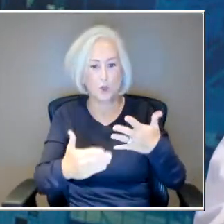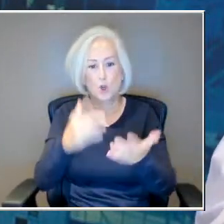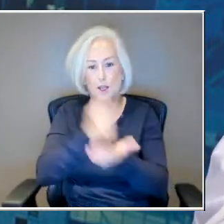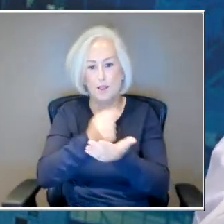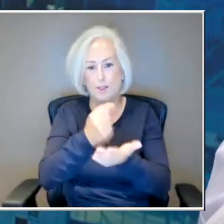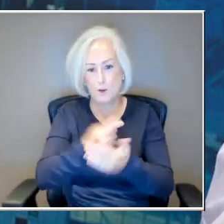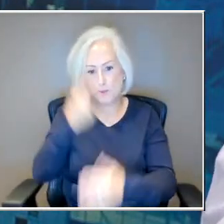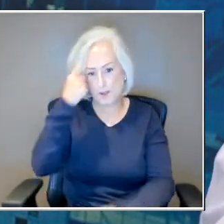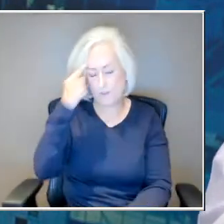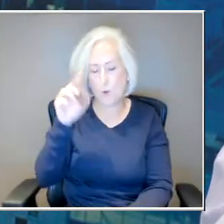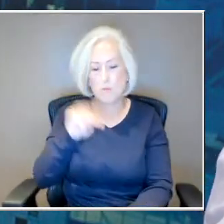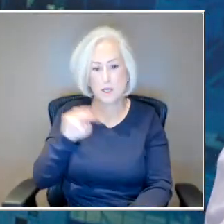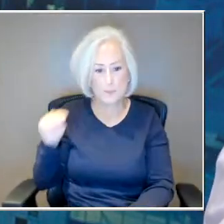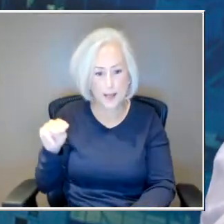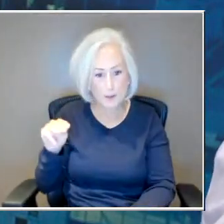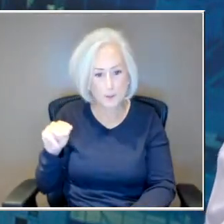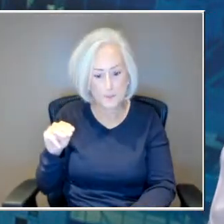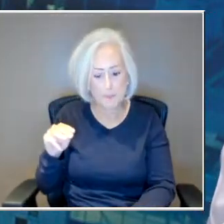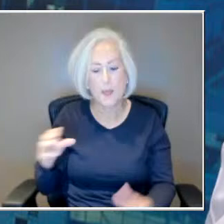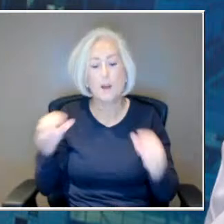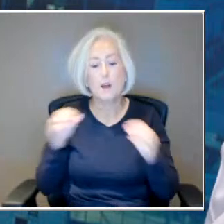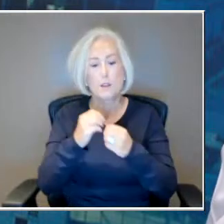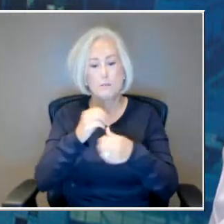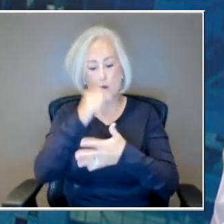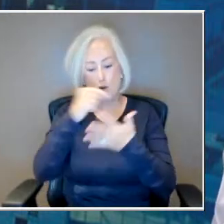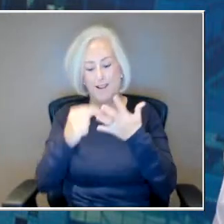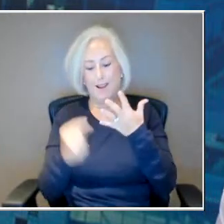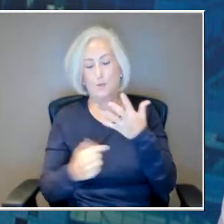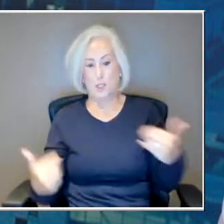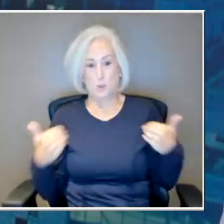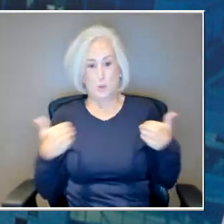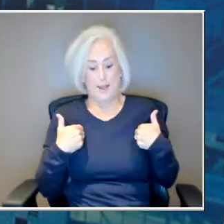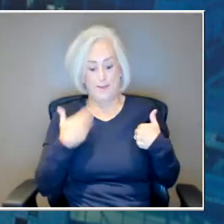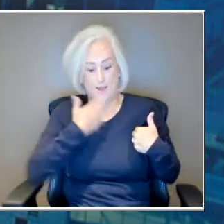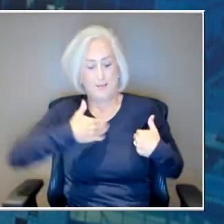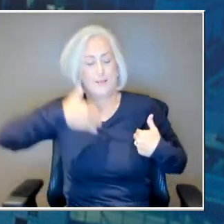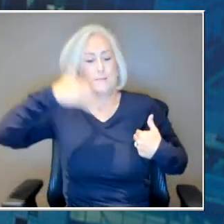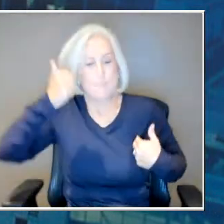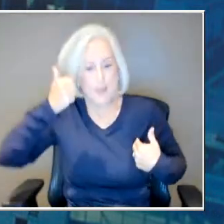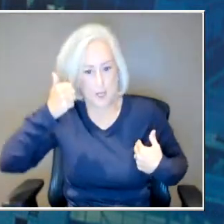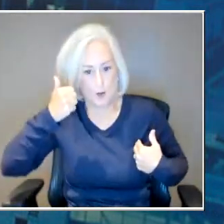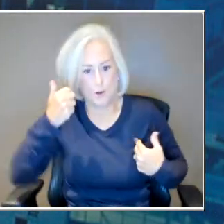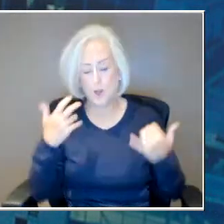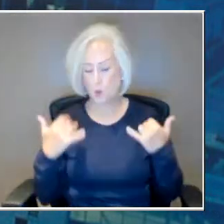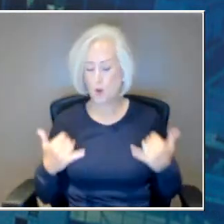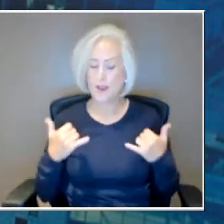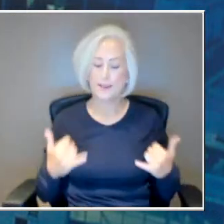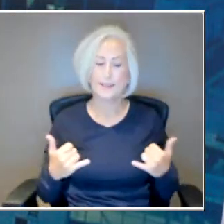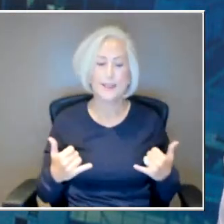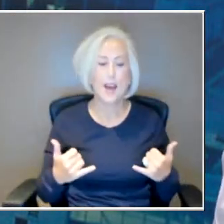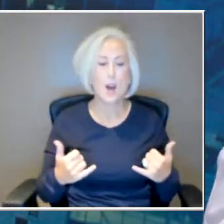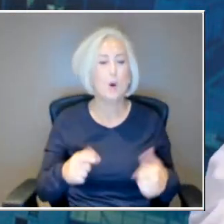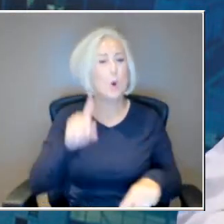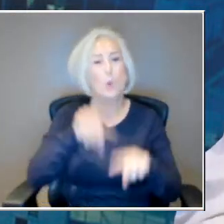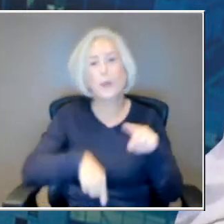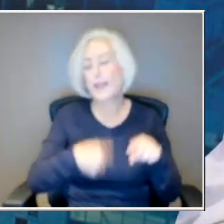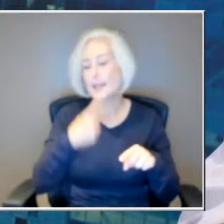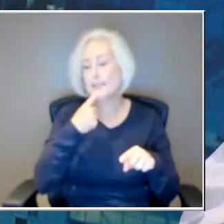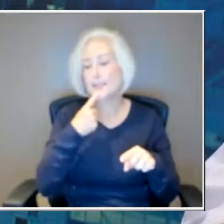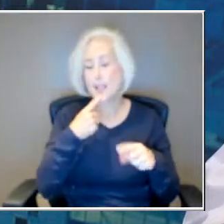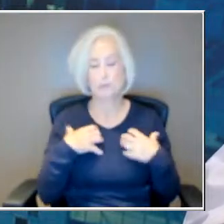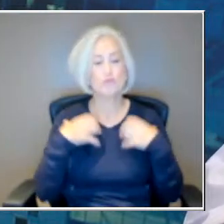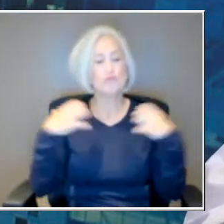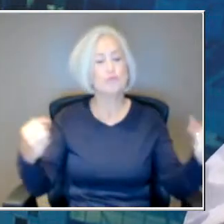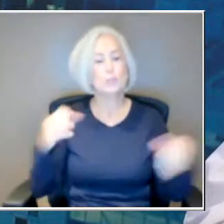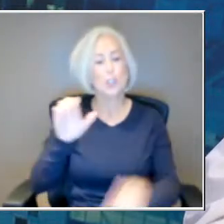So the more we have classes, the better we are. We're not yet into that situation that we say we cure myeloma. So yeah, transplant is